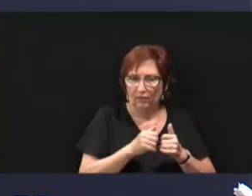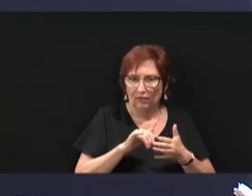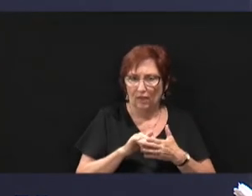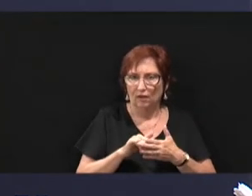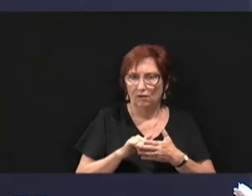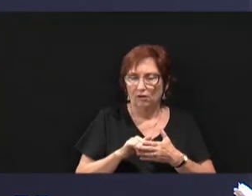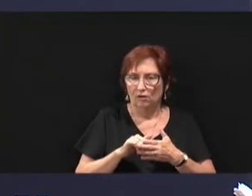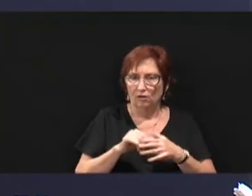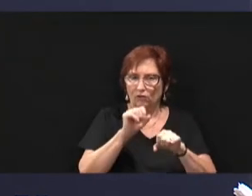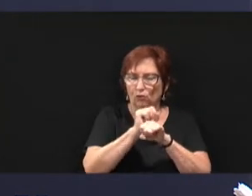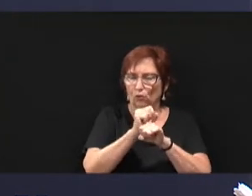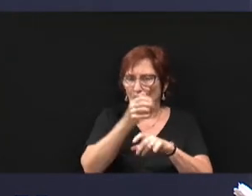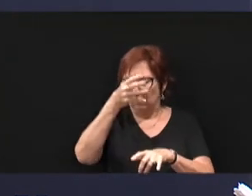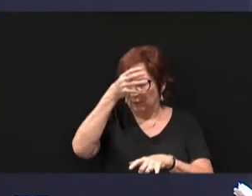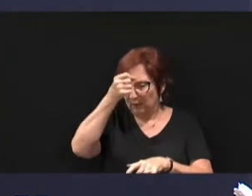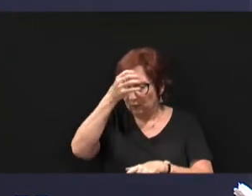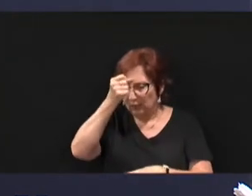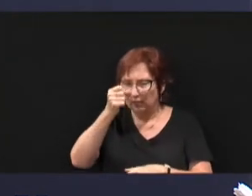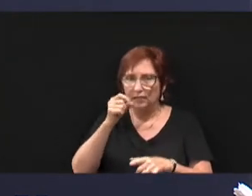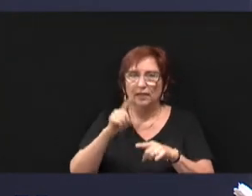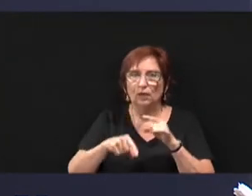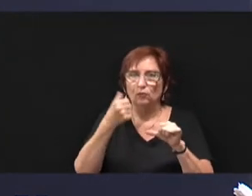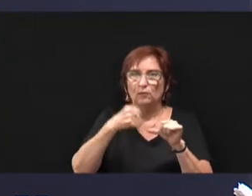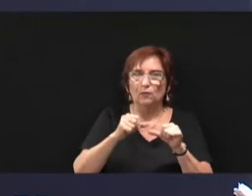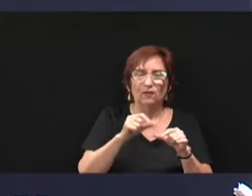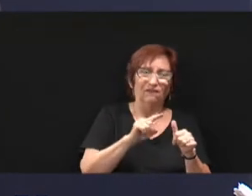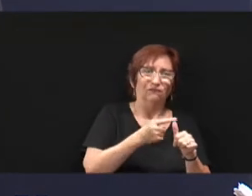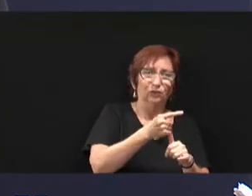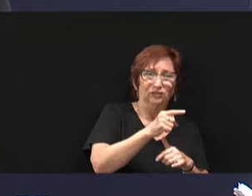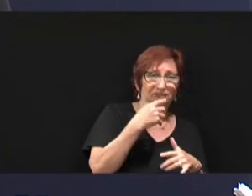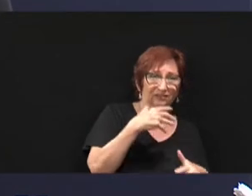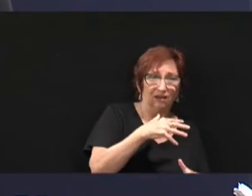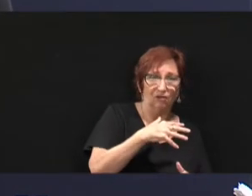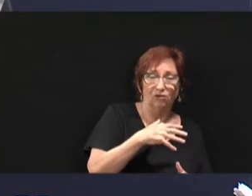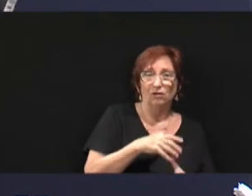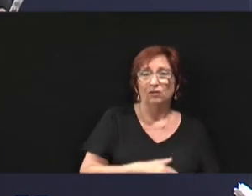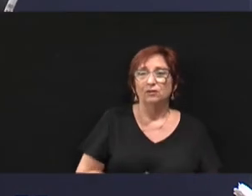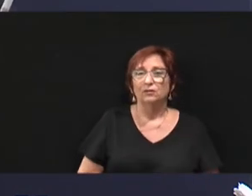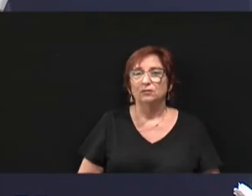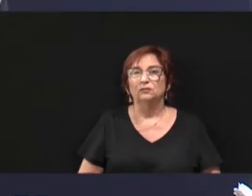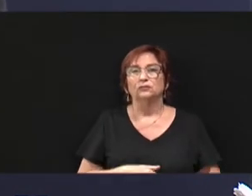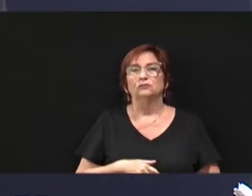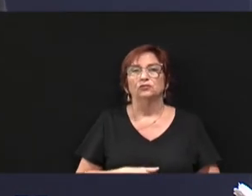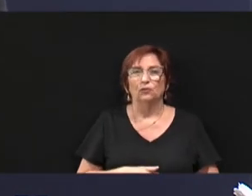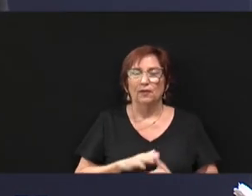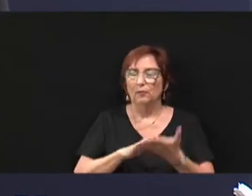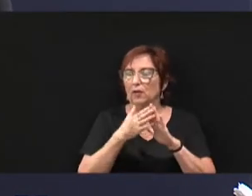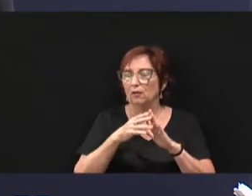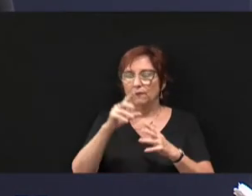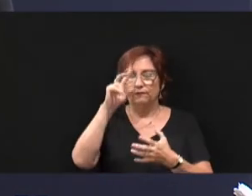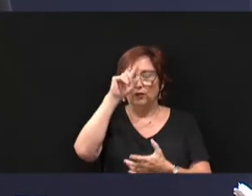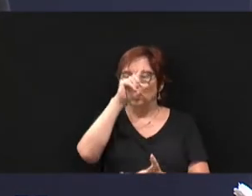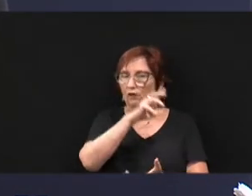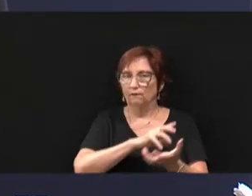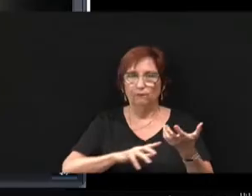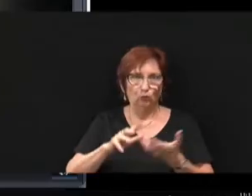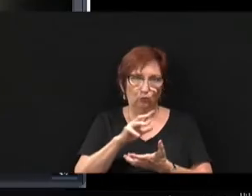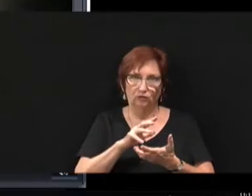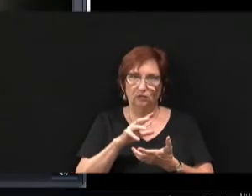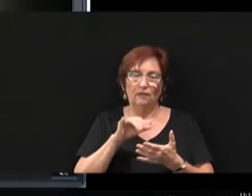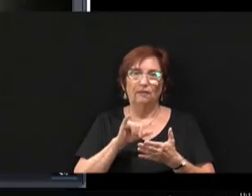with their working memory, and they can't remember what the first sound was, so they become very confused. This is a very